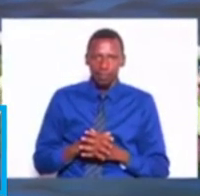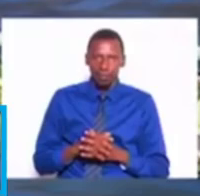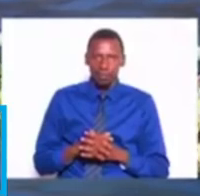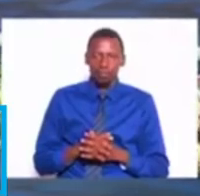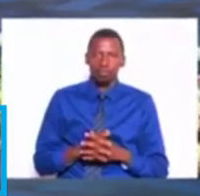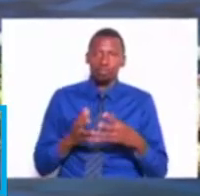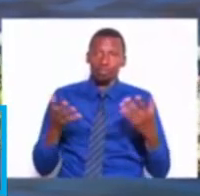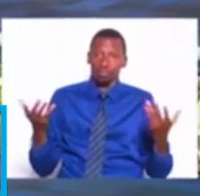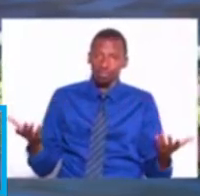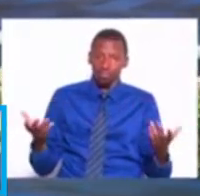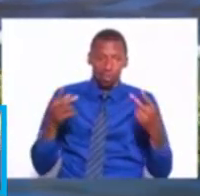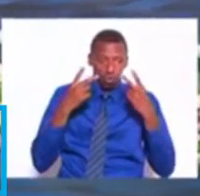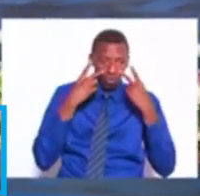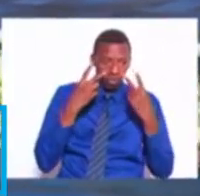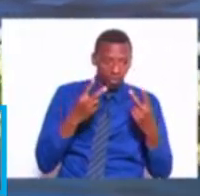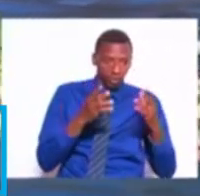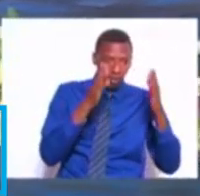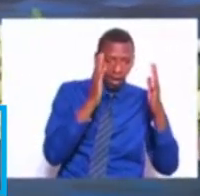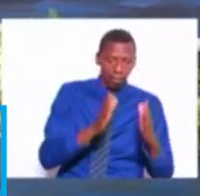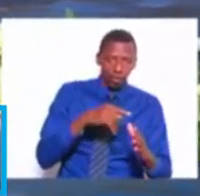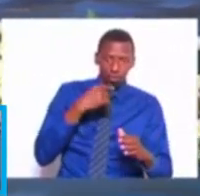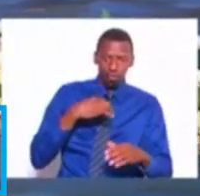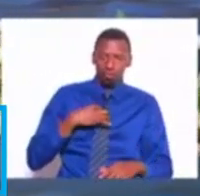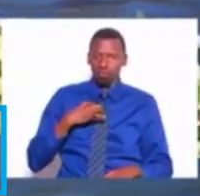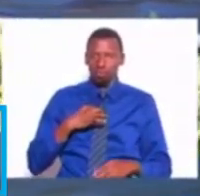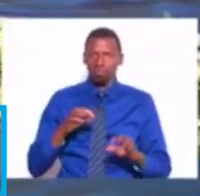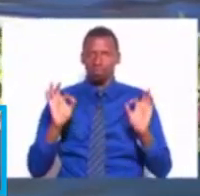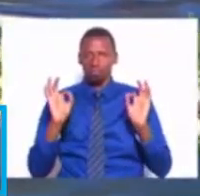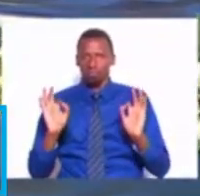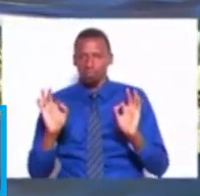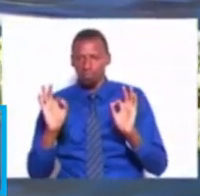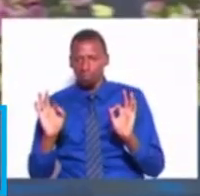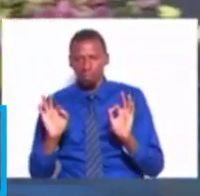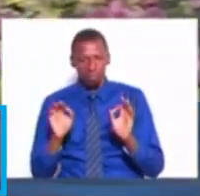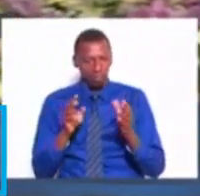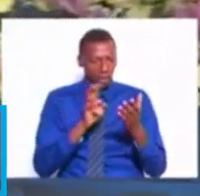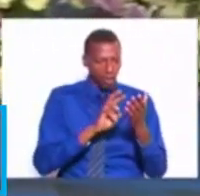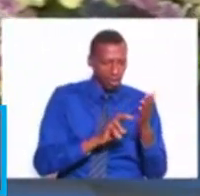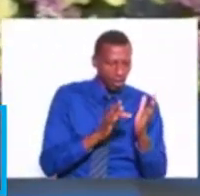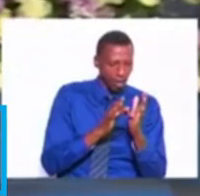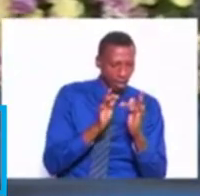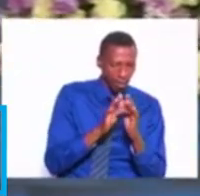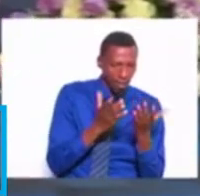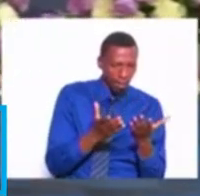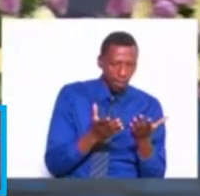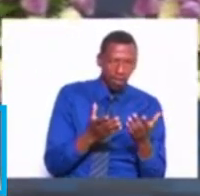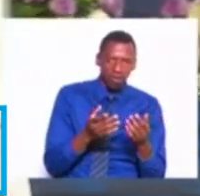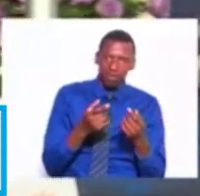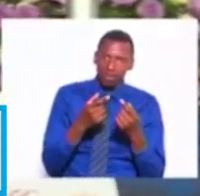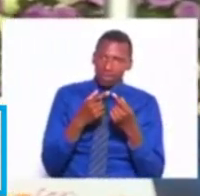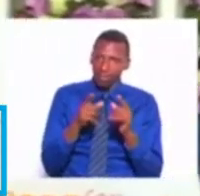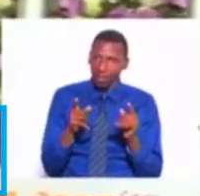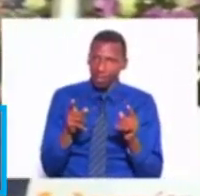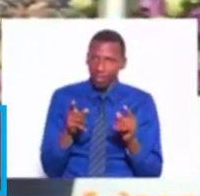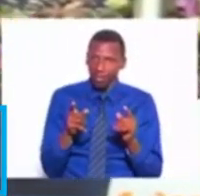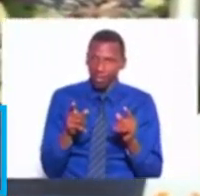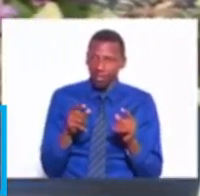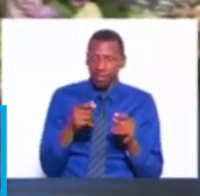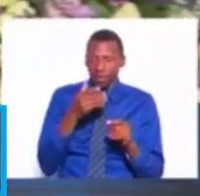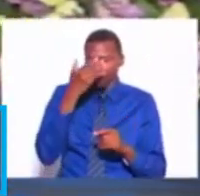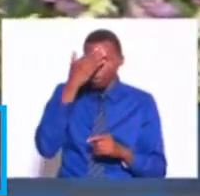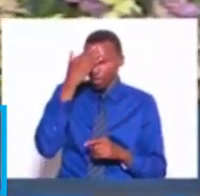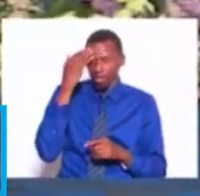So you may find a person who is dressing well, reading the Bible, but don't forget, many are hunters.